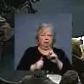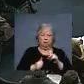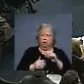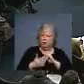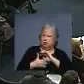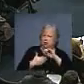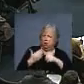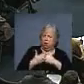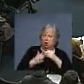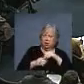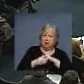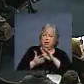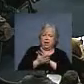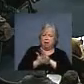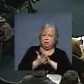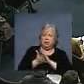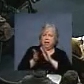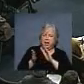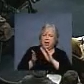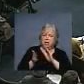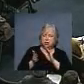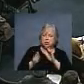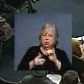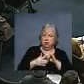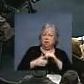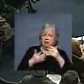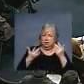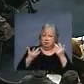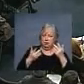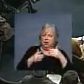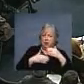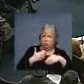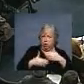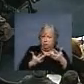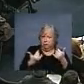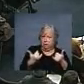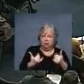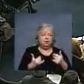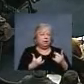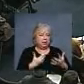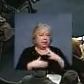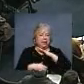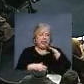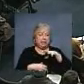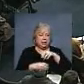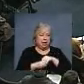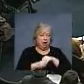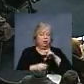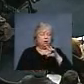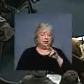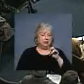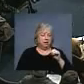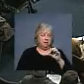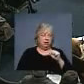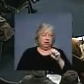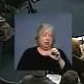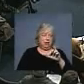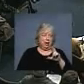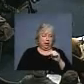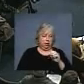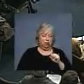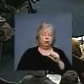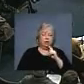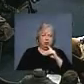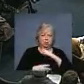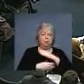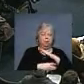application that's in the pipeline Right. now? For the entire 70 acres is part of the application. Okay. See, the reason I wanted to